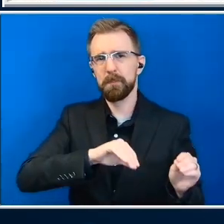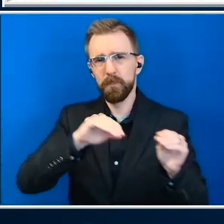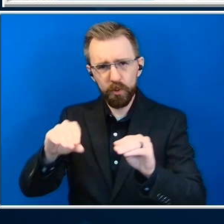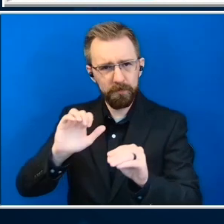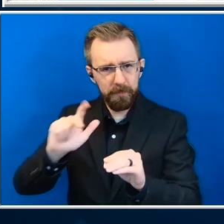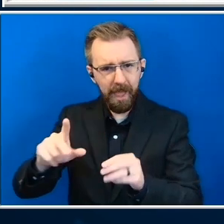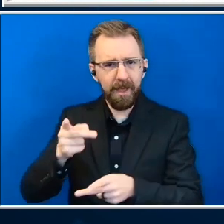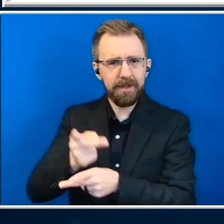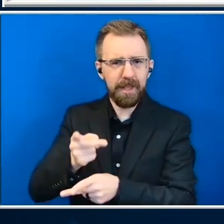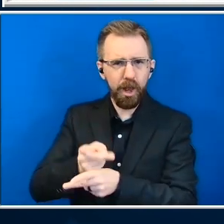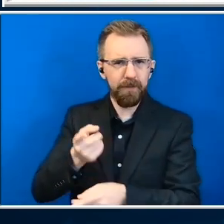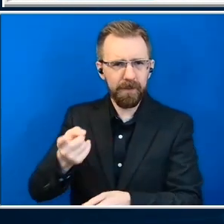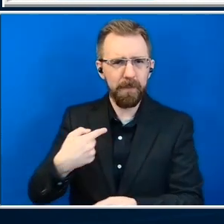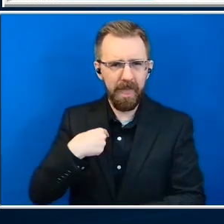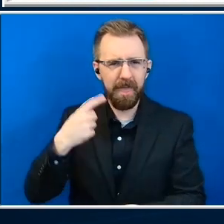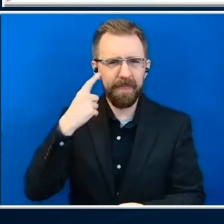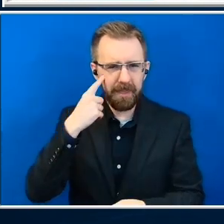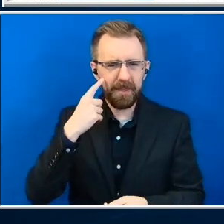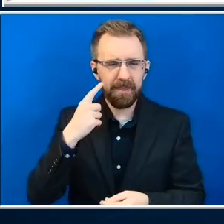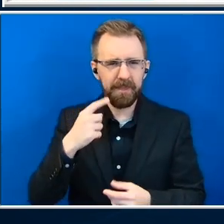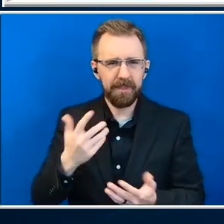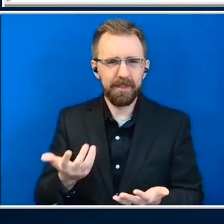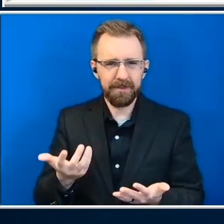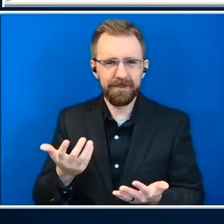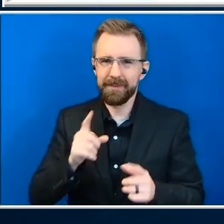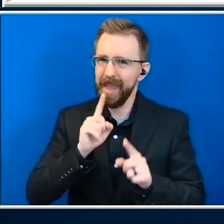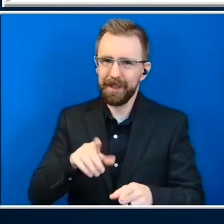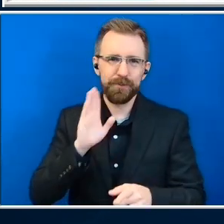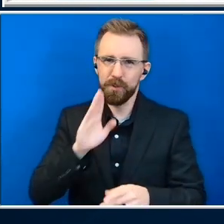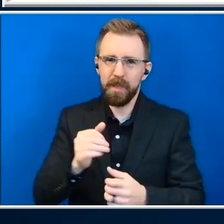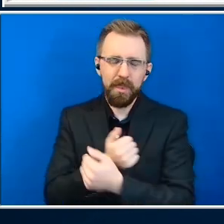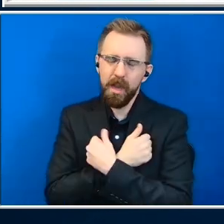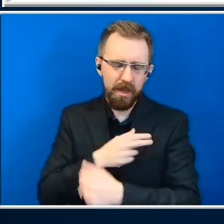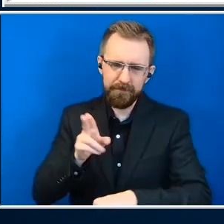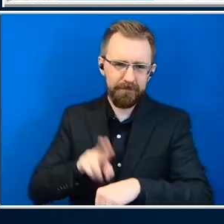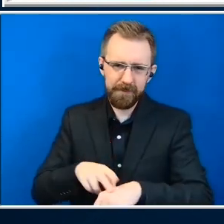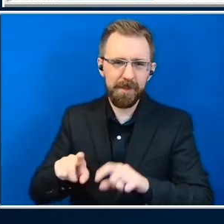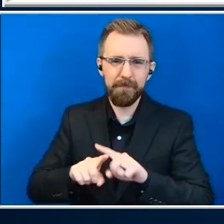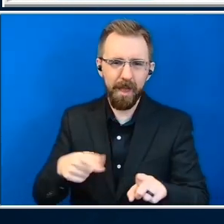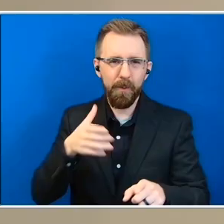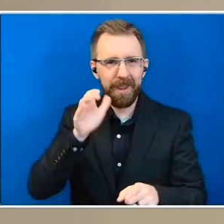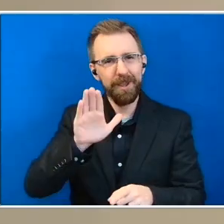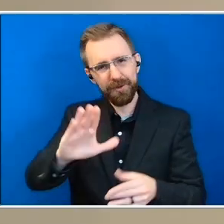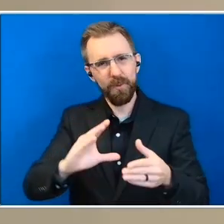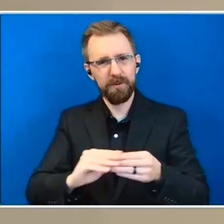think the answer to this is going to be love, but let's hear it in your words.